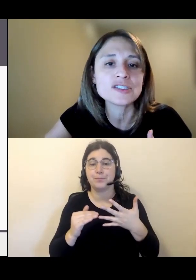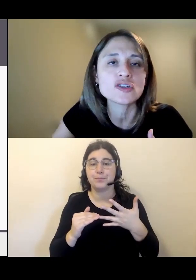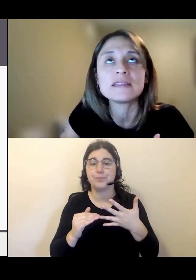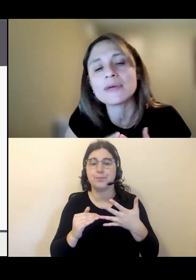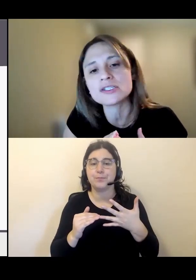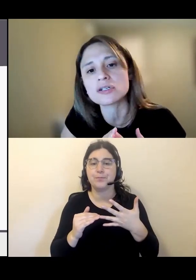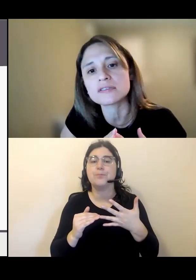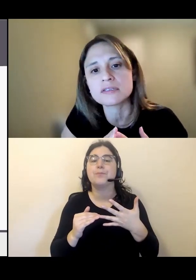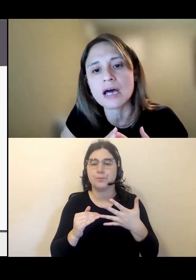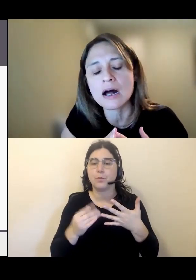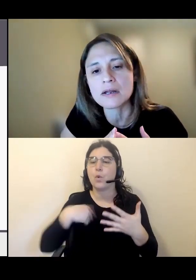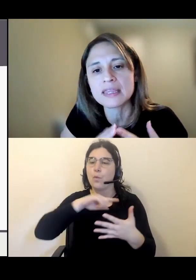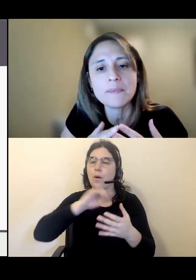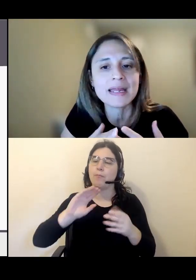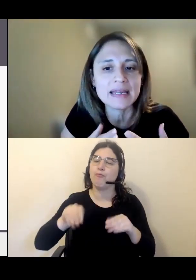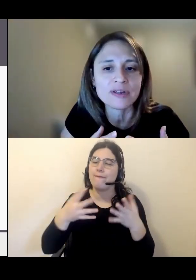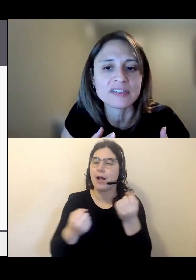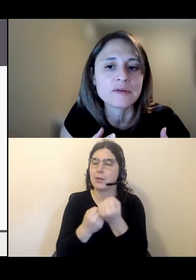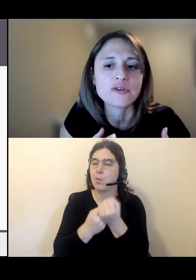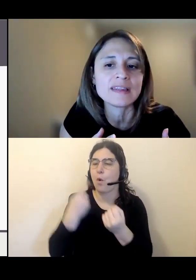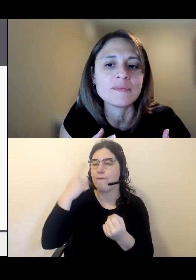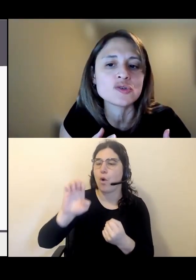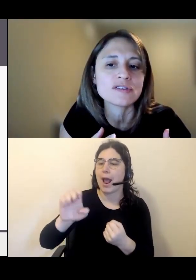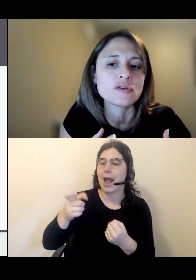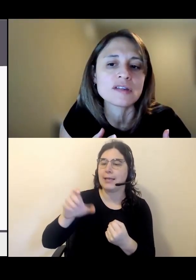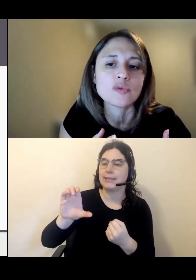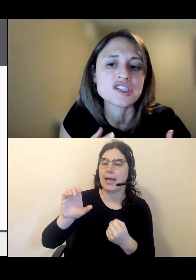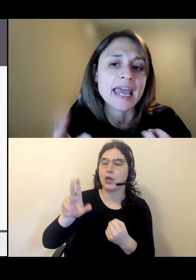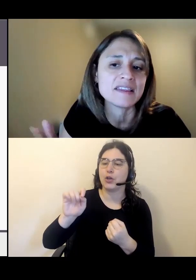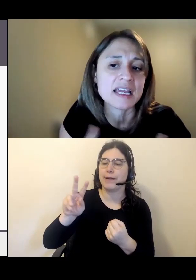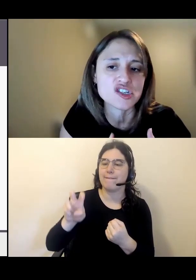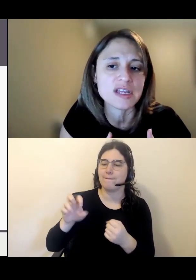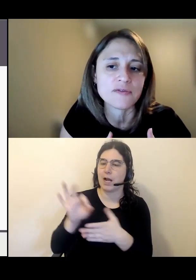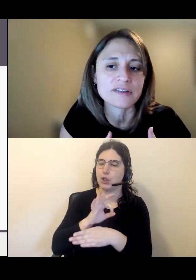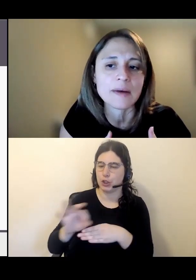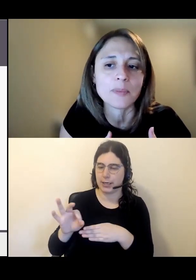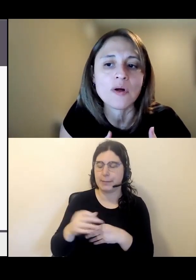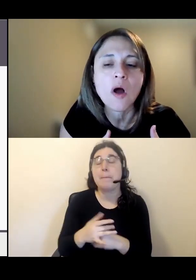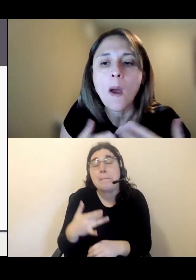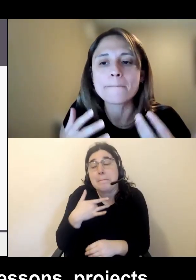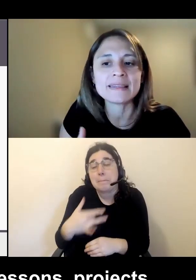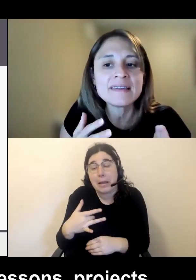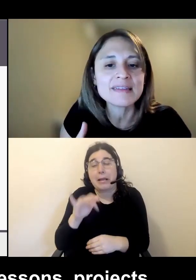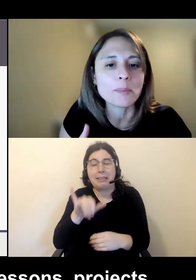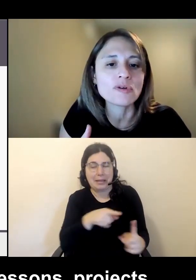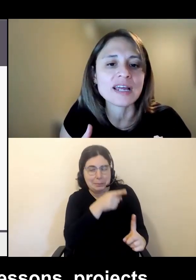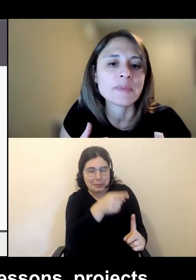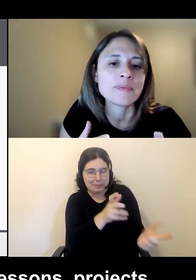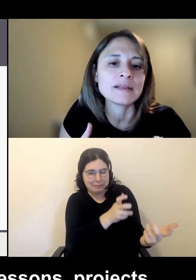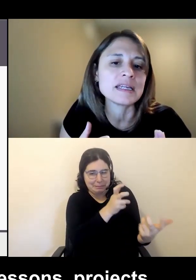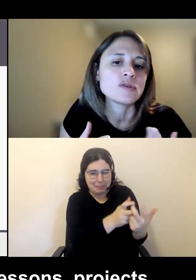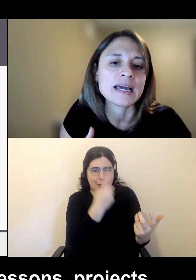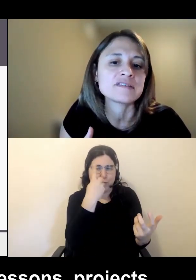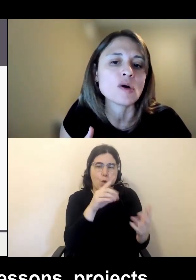Executive function interventions are typically reserved for individual students with ADHD, for example, but these supports